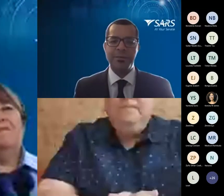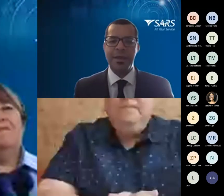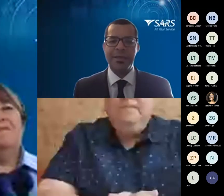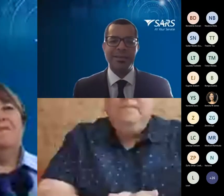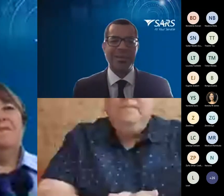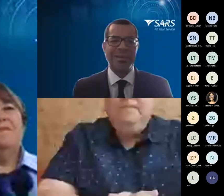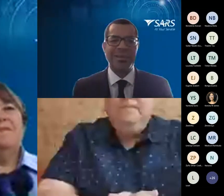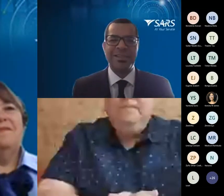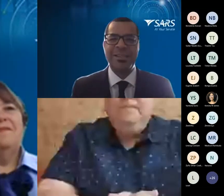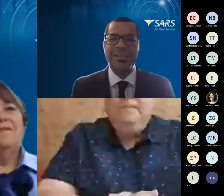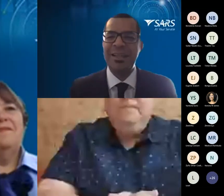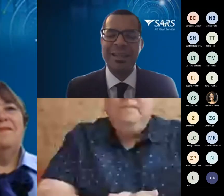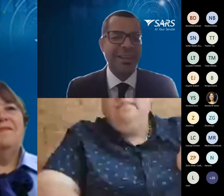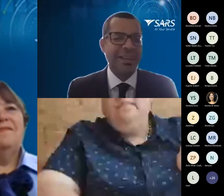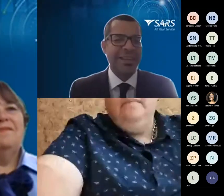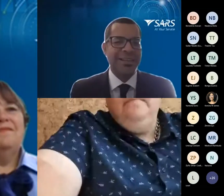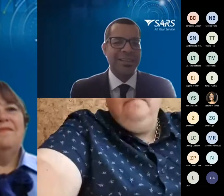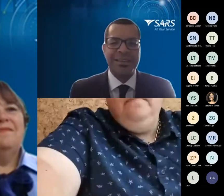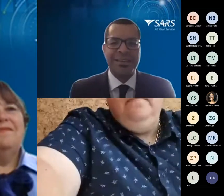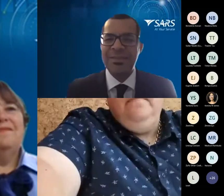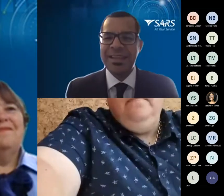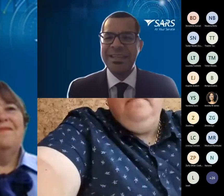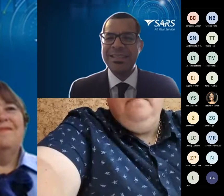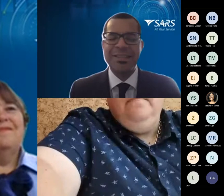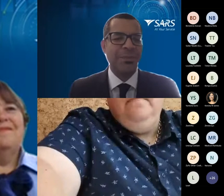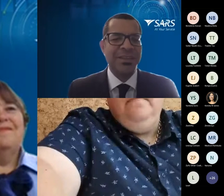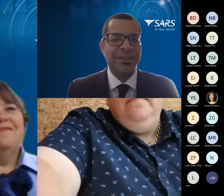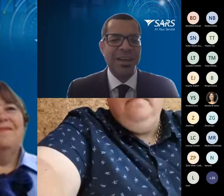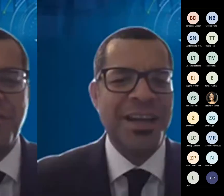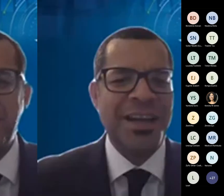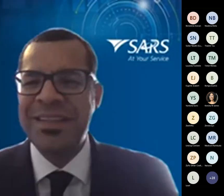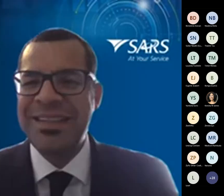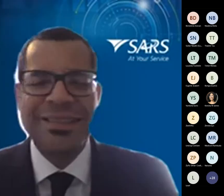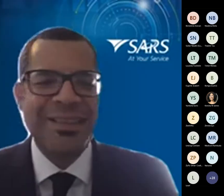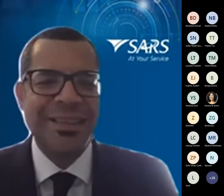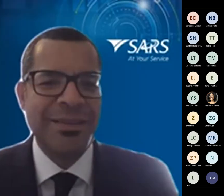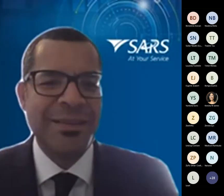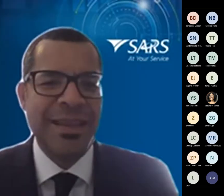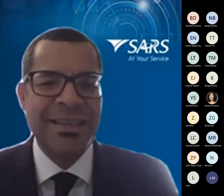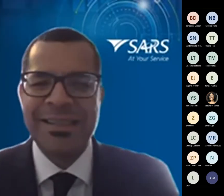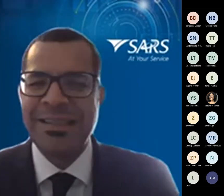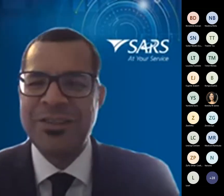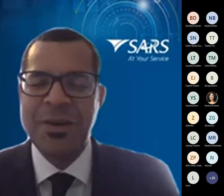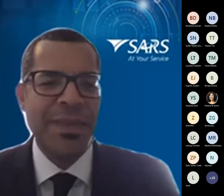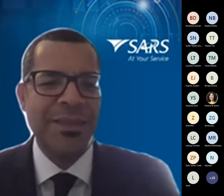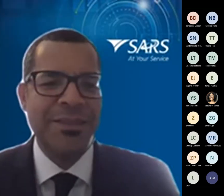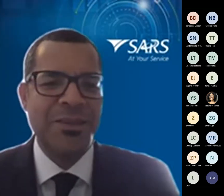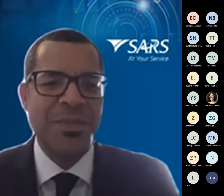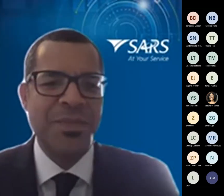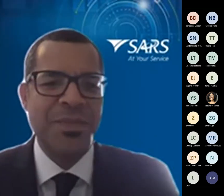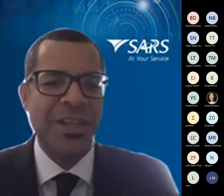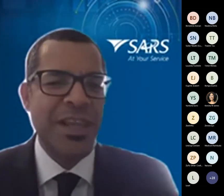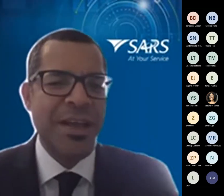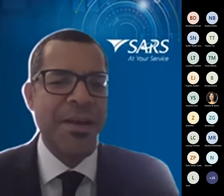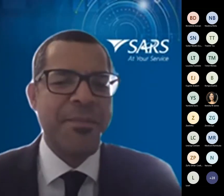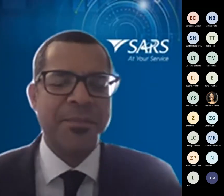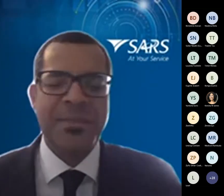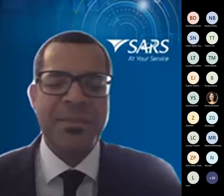Thank you for that, Charlene. Not a very easy topic to cover, but you did an excellent job. Thank you so